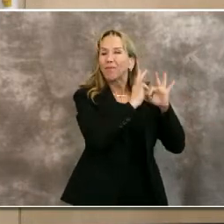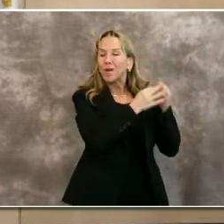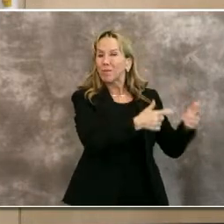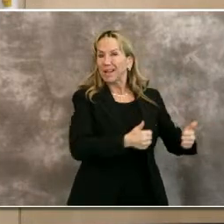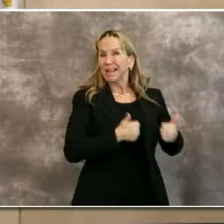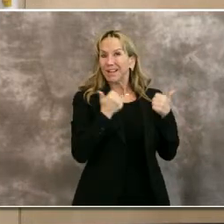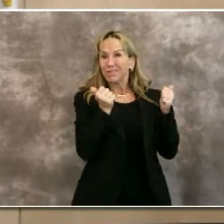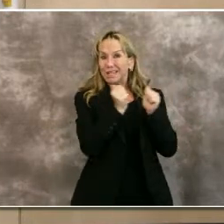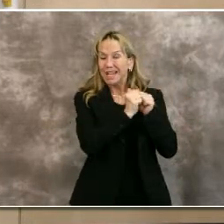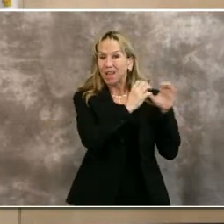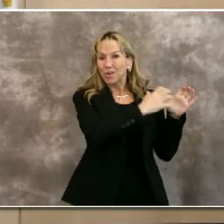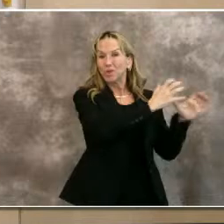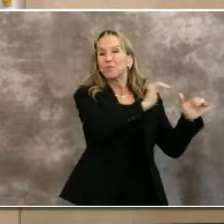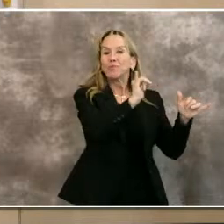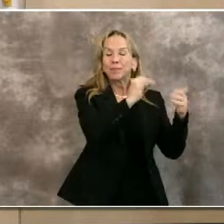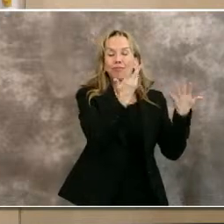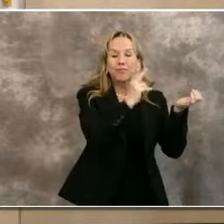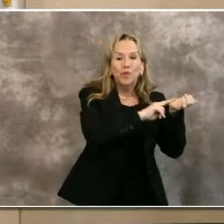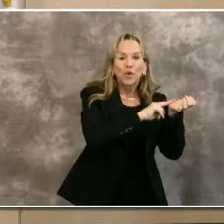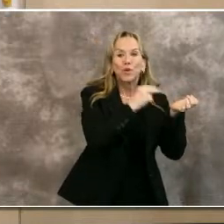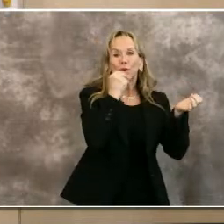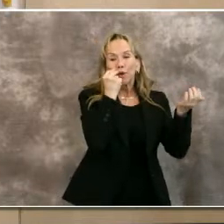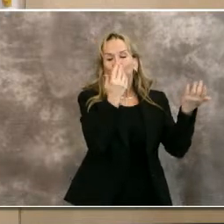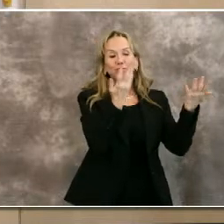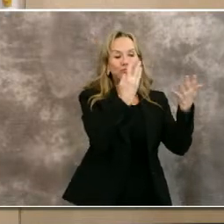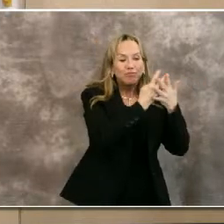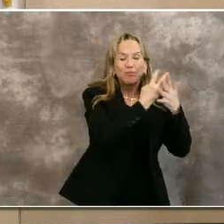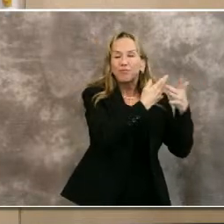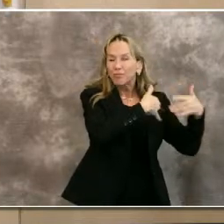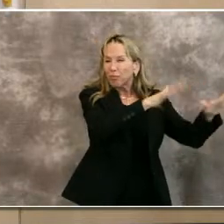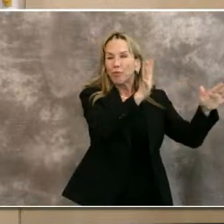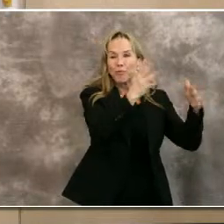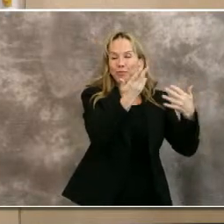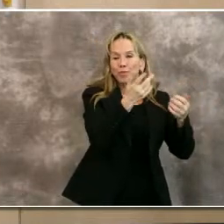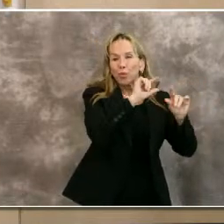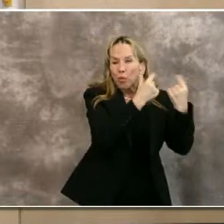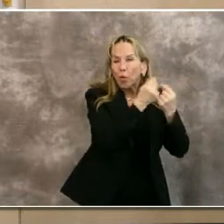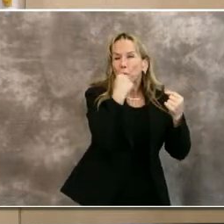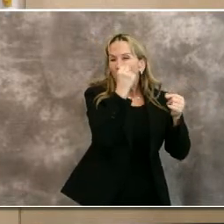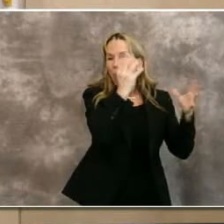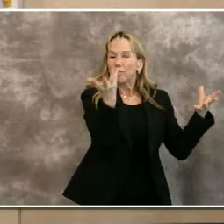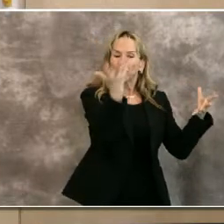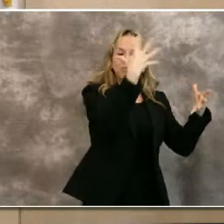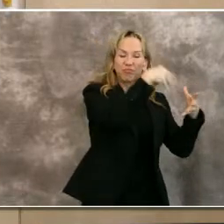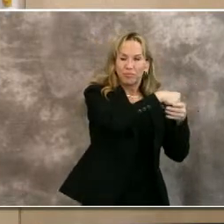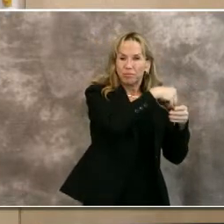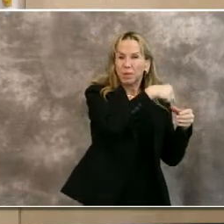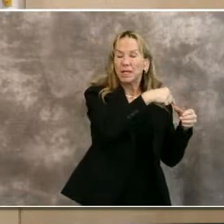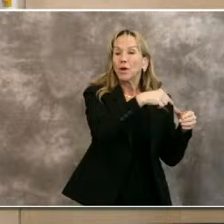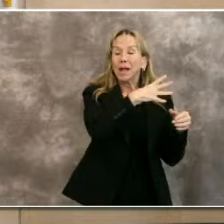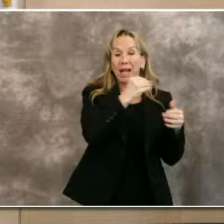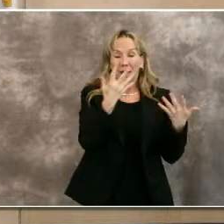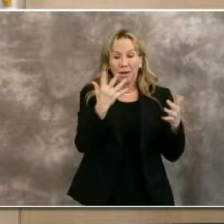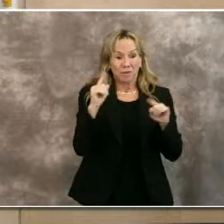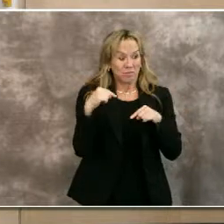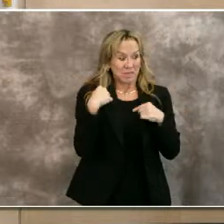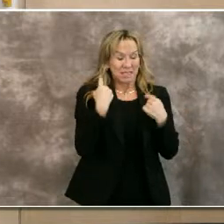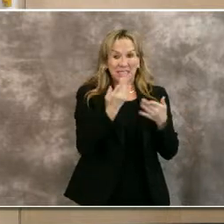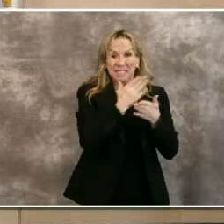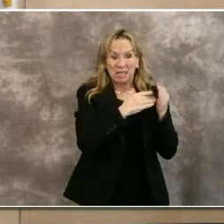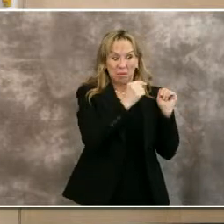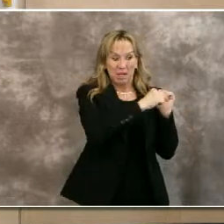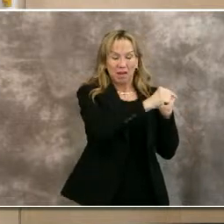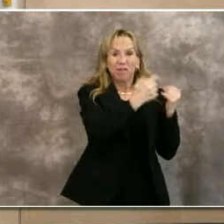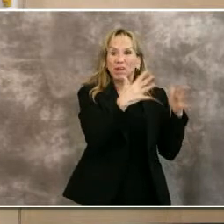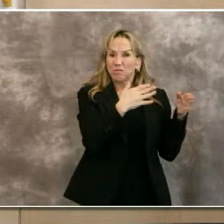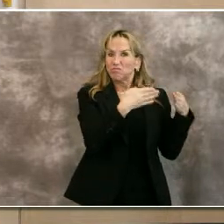now closed or inactive, meaning that there have been no cases